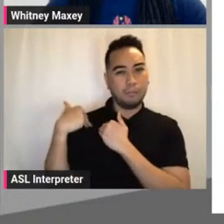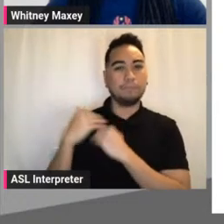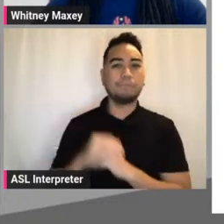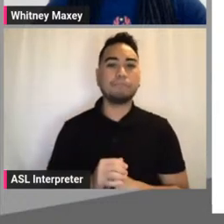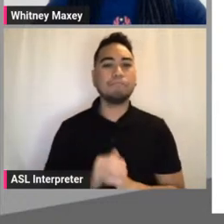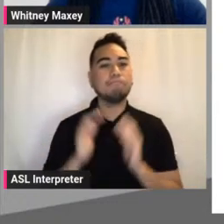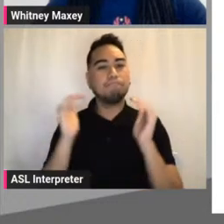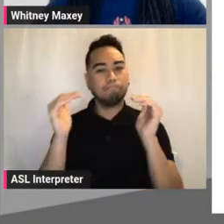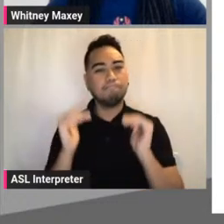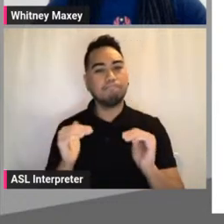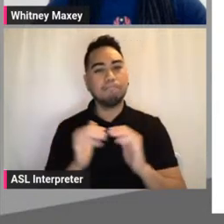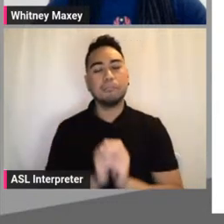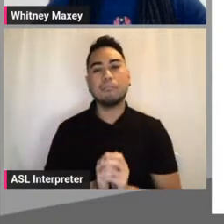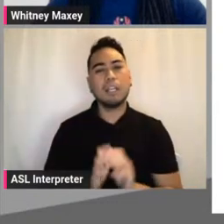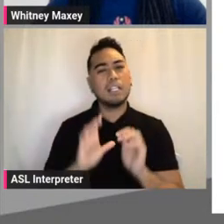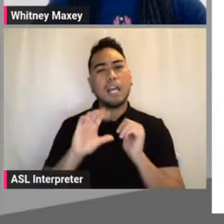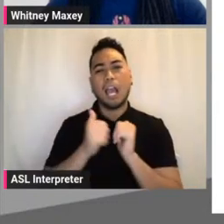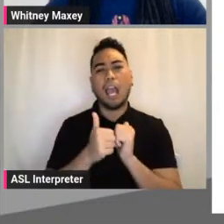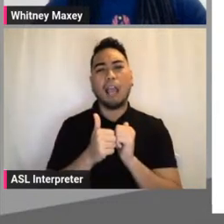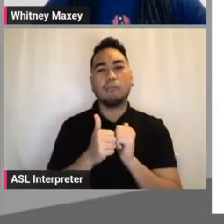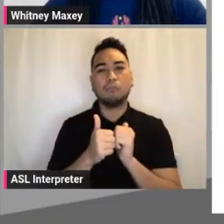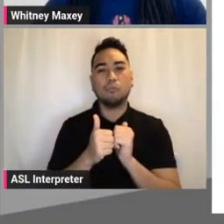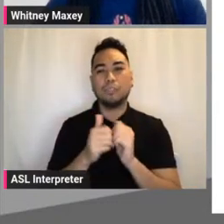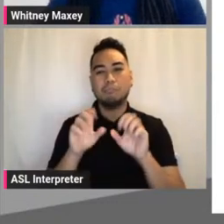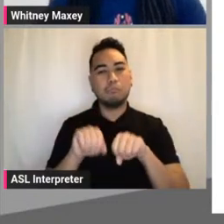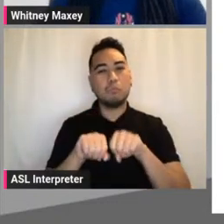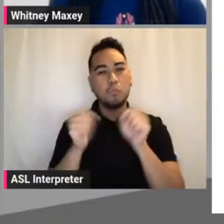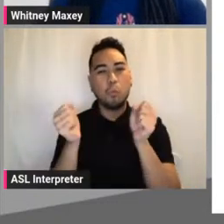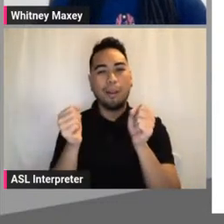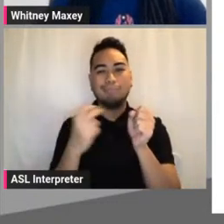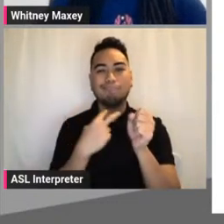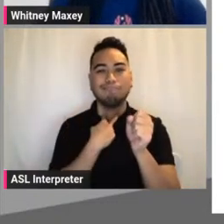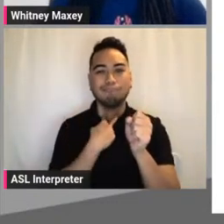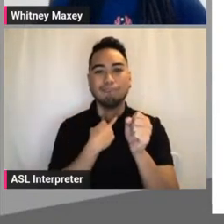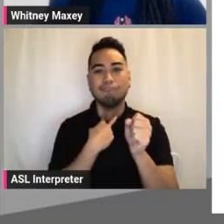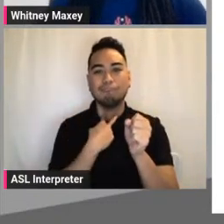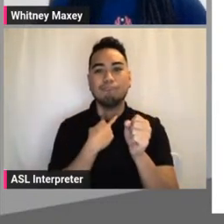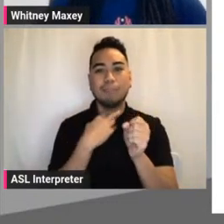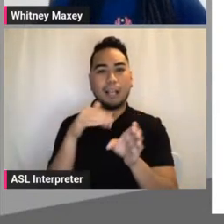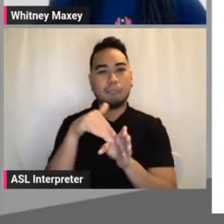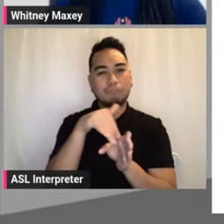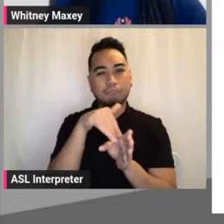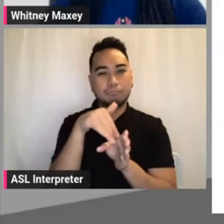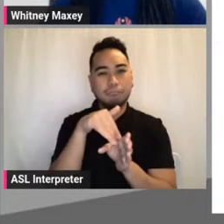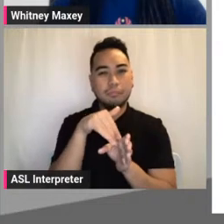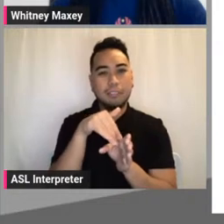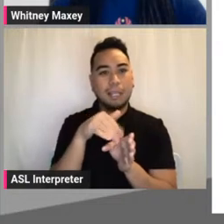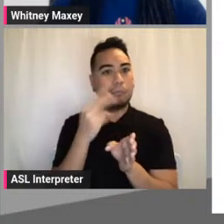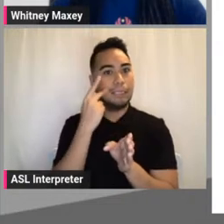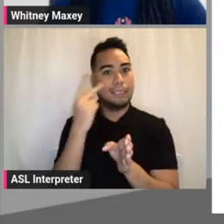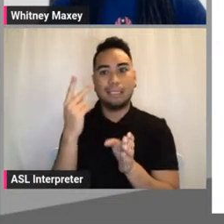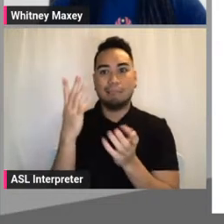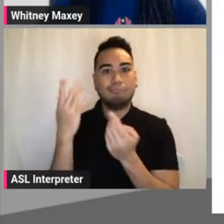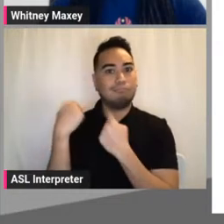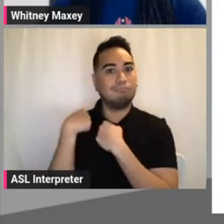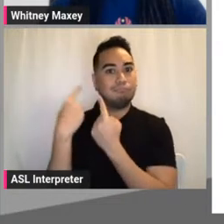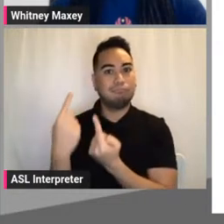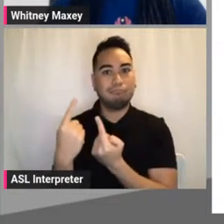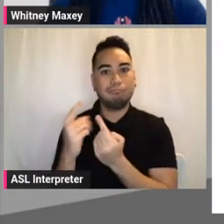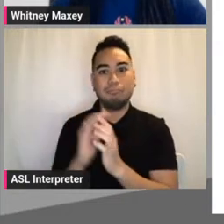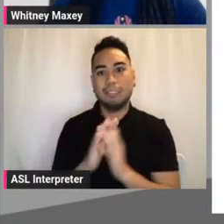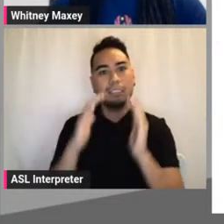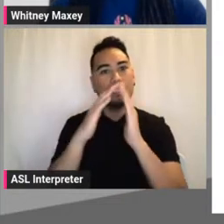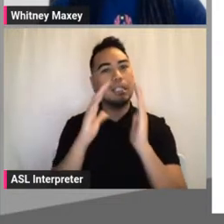So how do we break the stalemate that MAGA currently has, as we've seen in the House of Representatives for the last